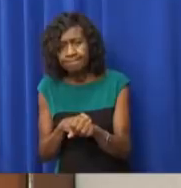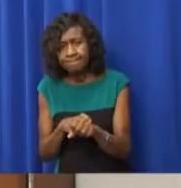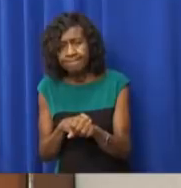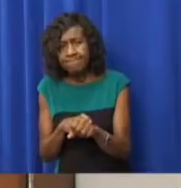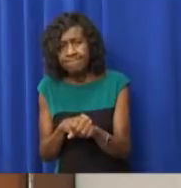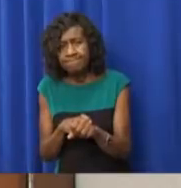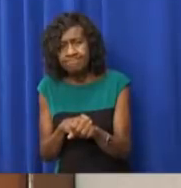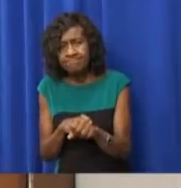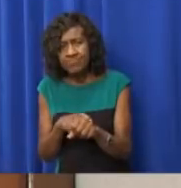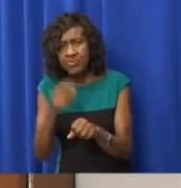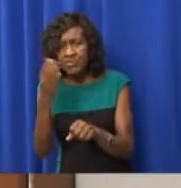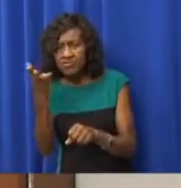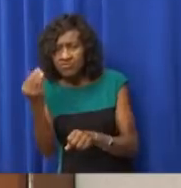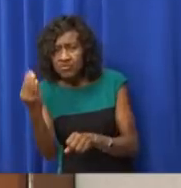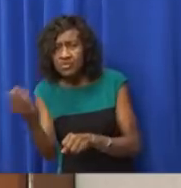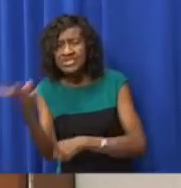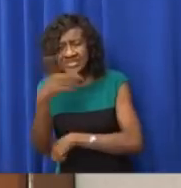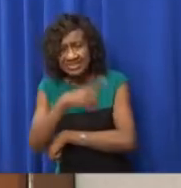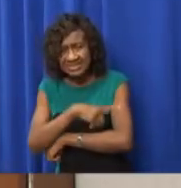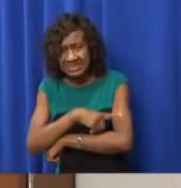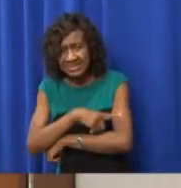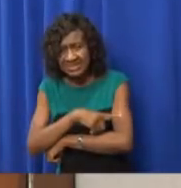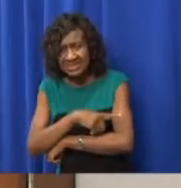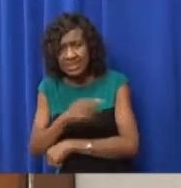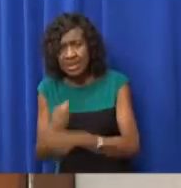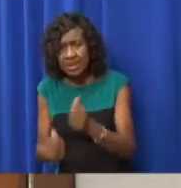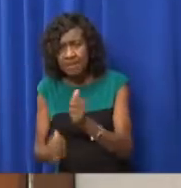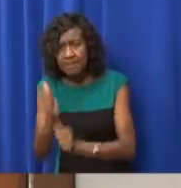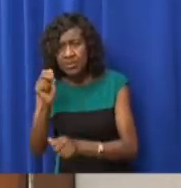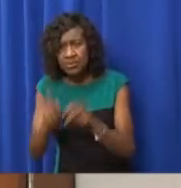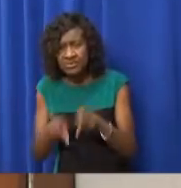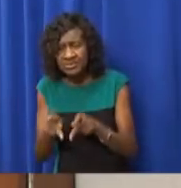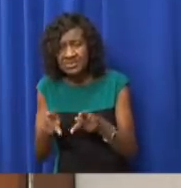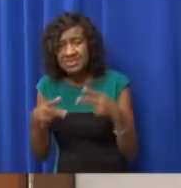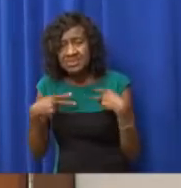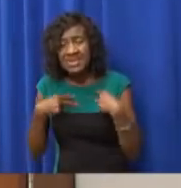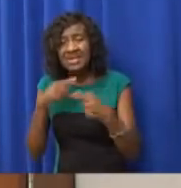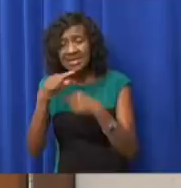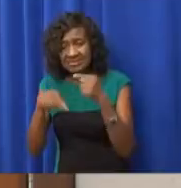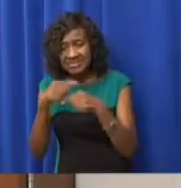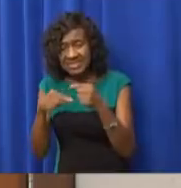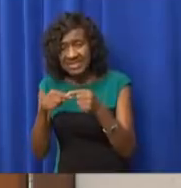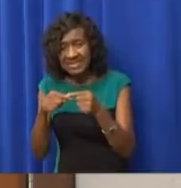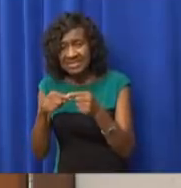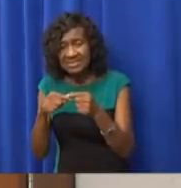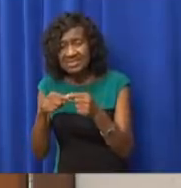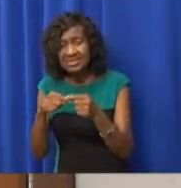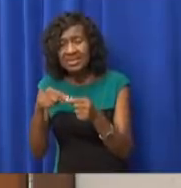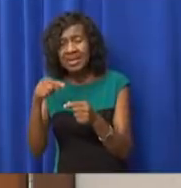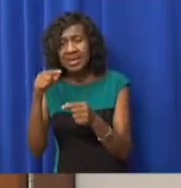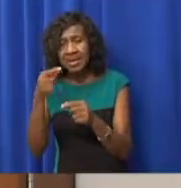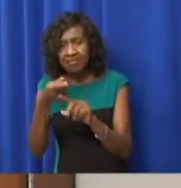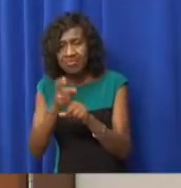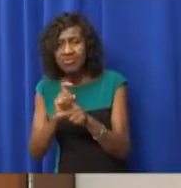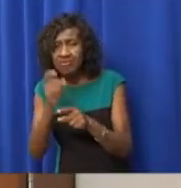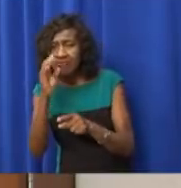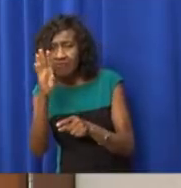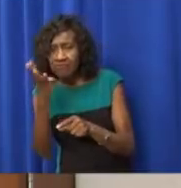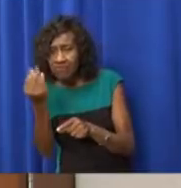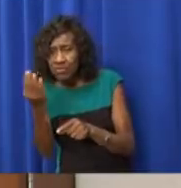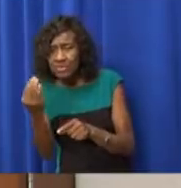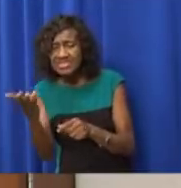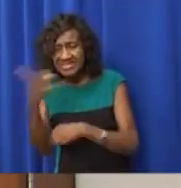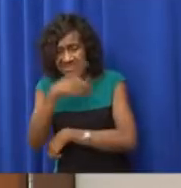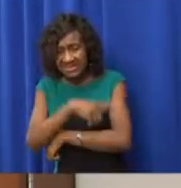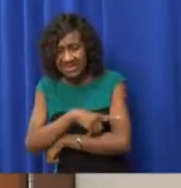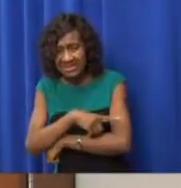is around 14 days, and that most people will present with symptoms within 14 days of a contact.